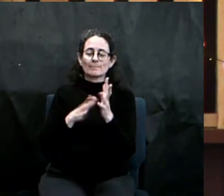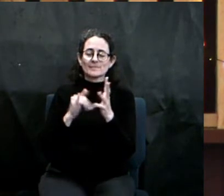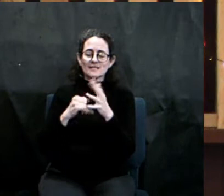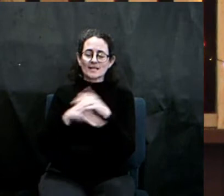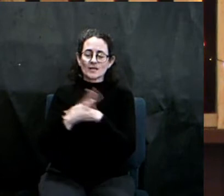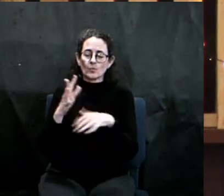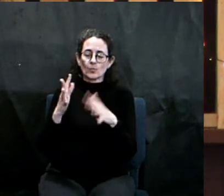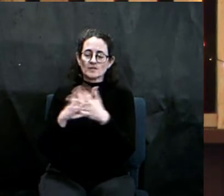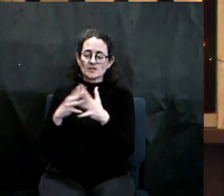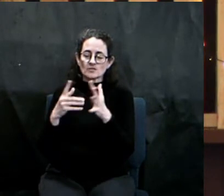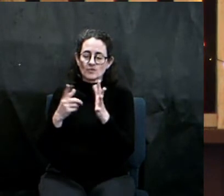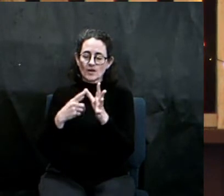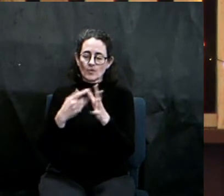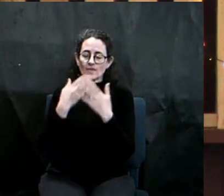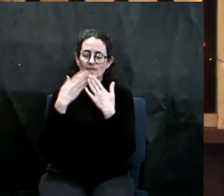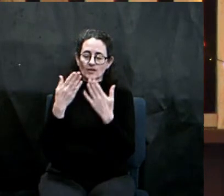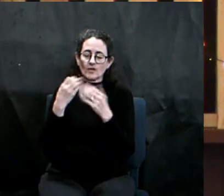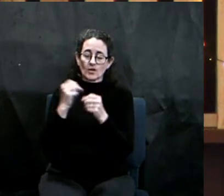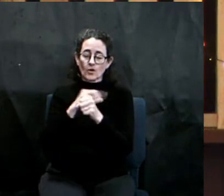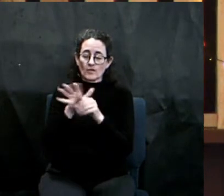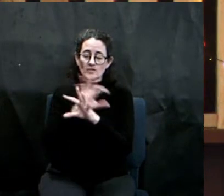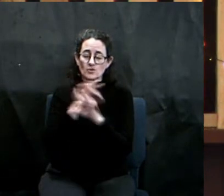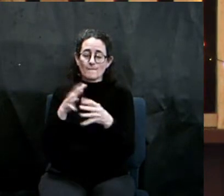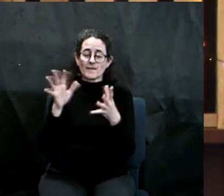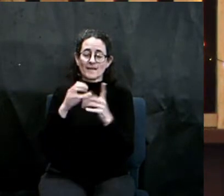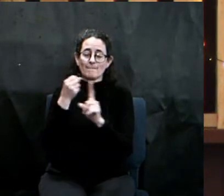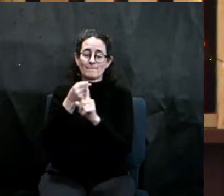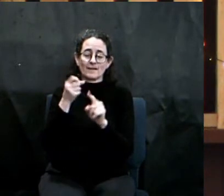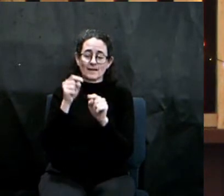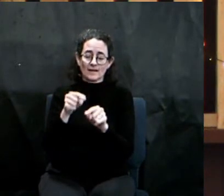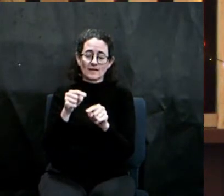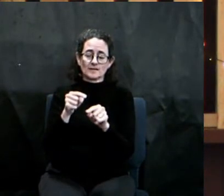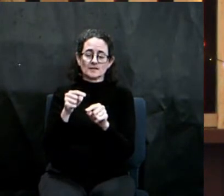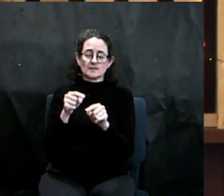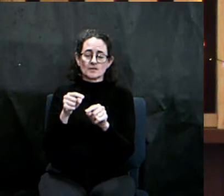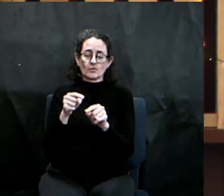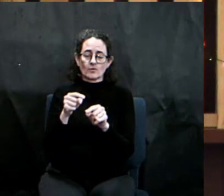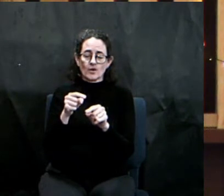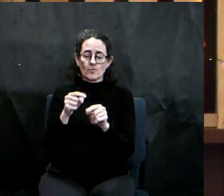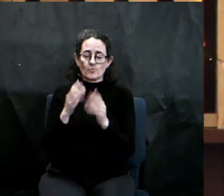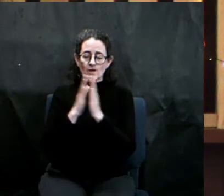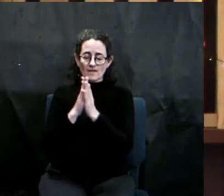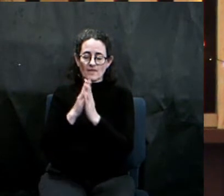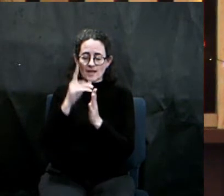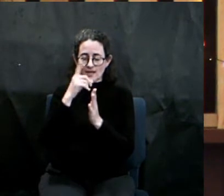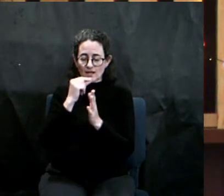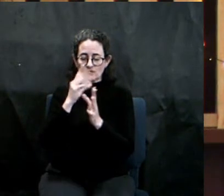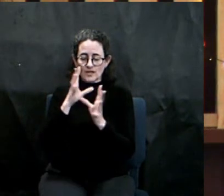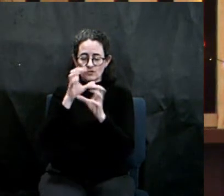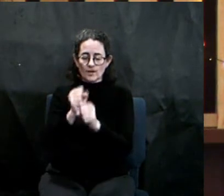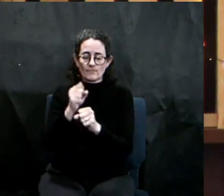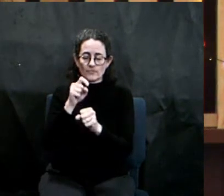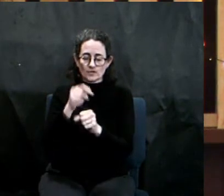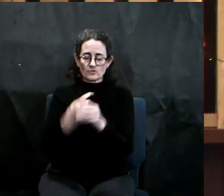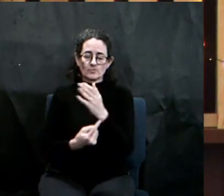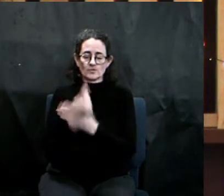less restrictions for COVID there, and we pray that they'll be able to seize those opportunities and that people that are perhaps held over there and unable to